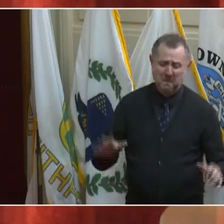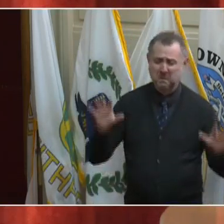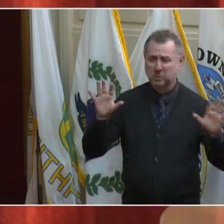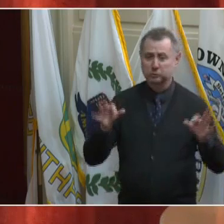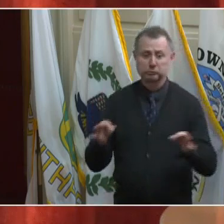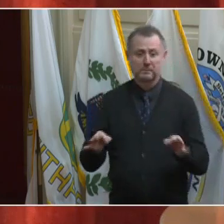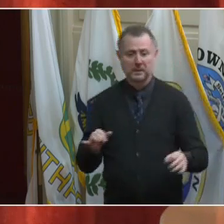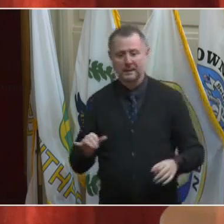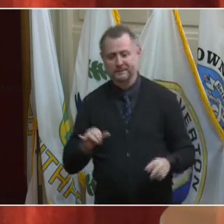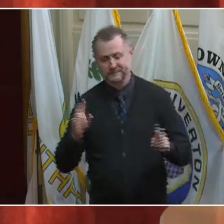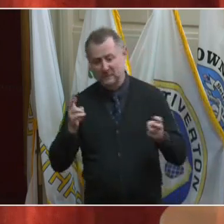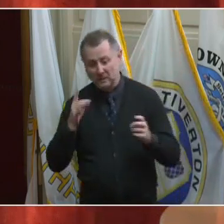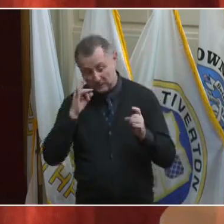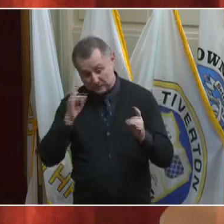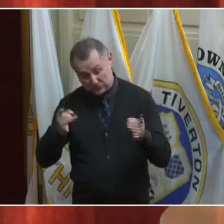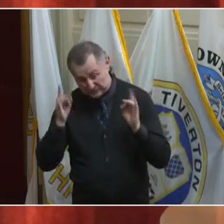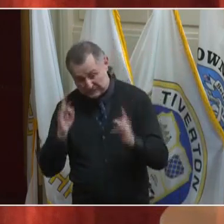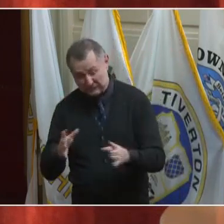like dire condition.